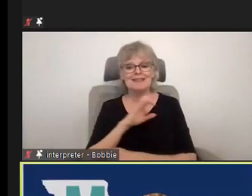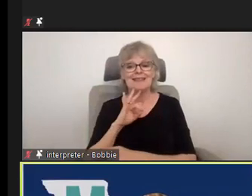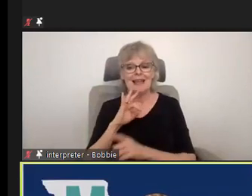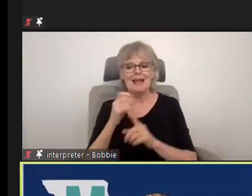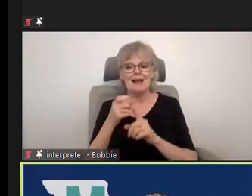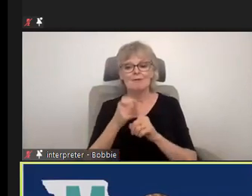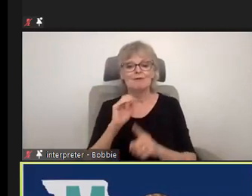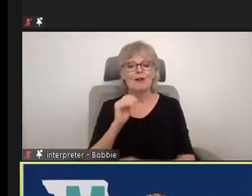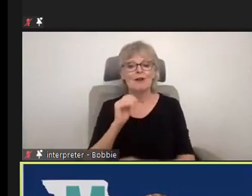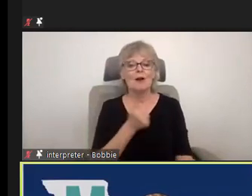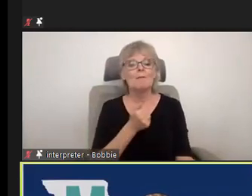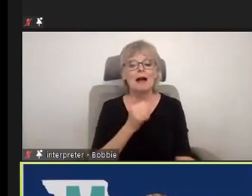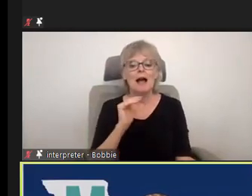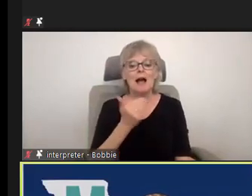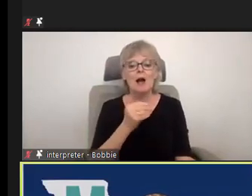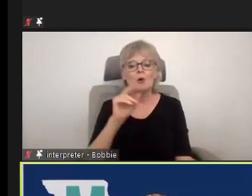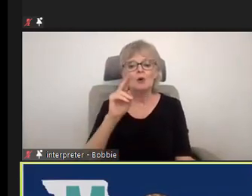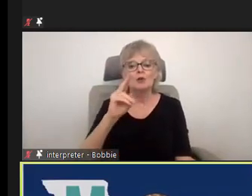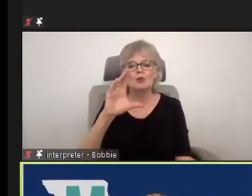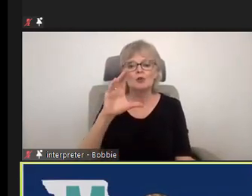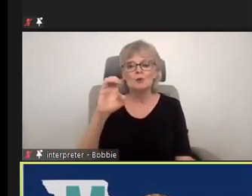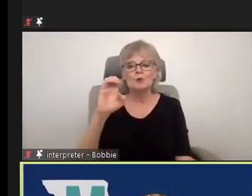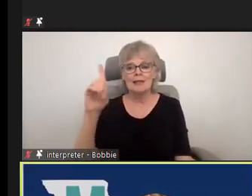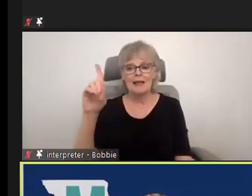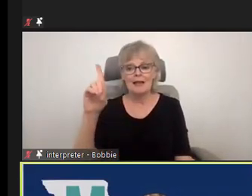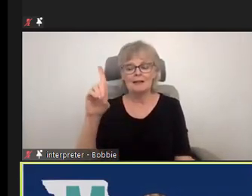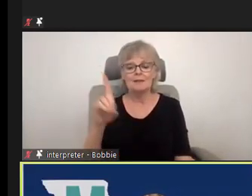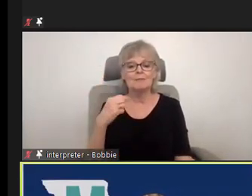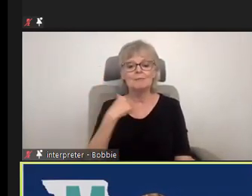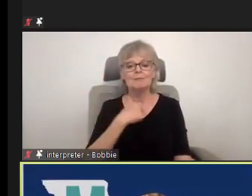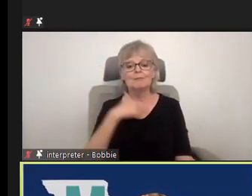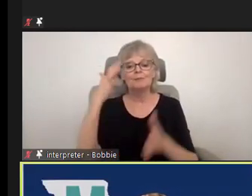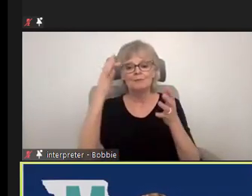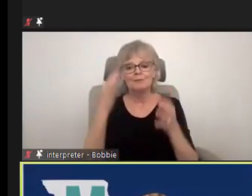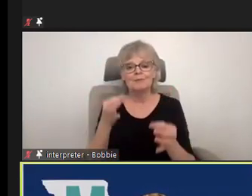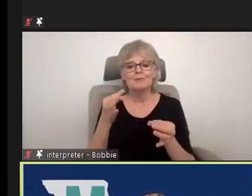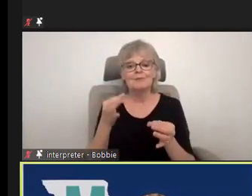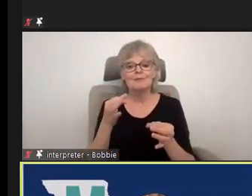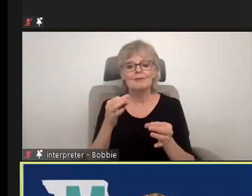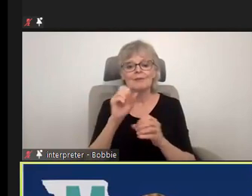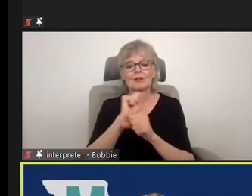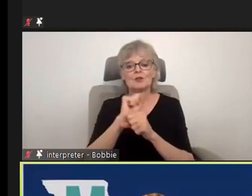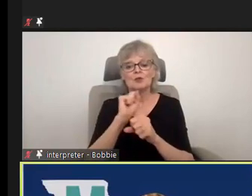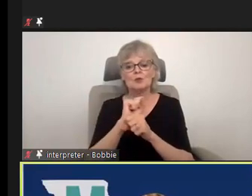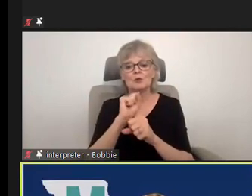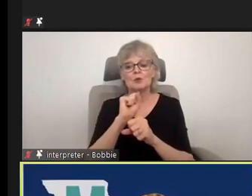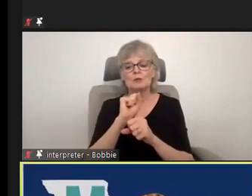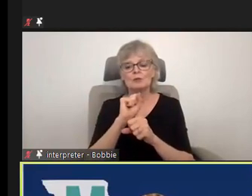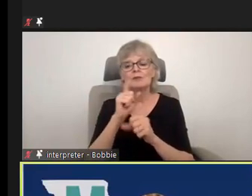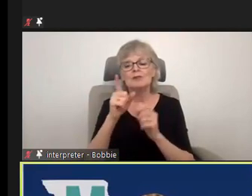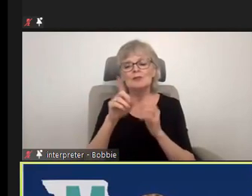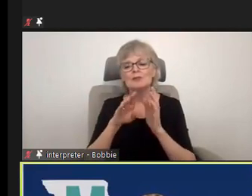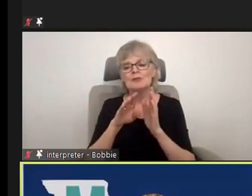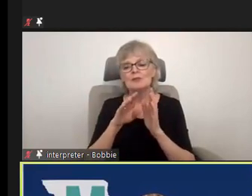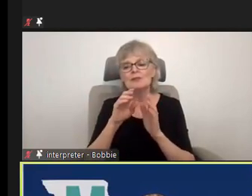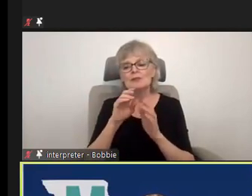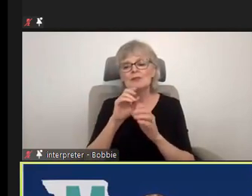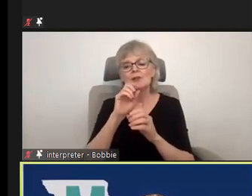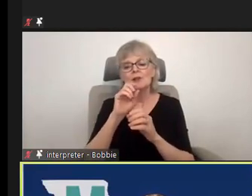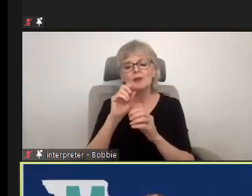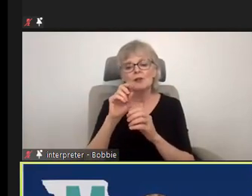USED. We decided to work with, to develop Coffee with